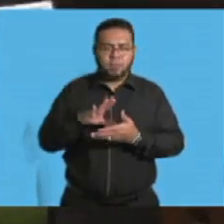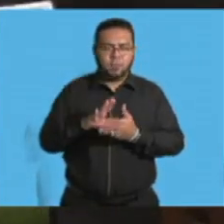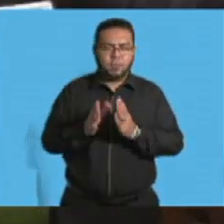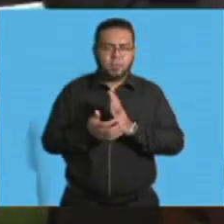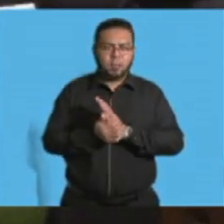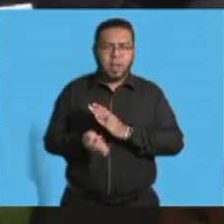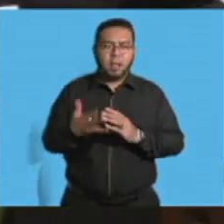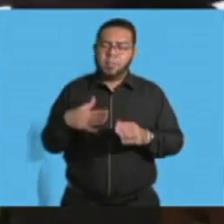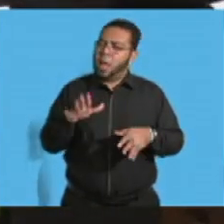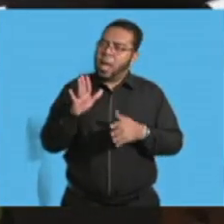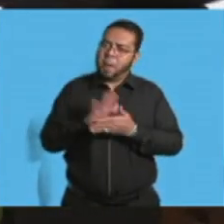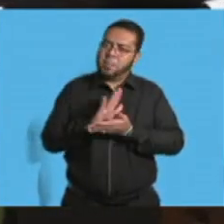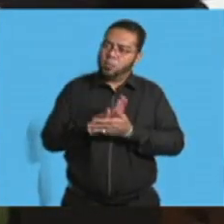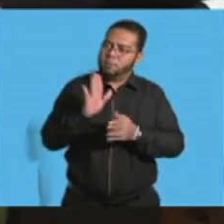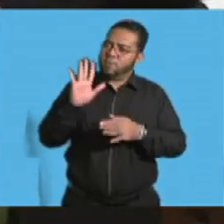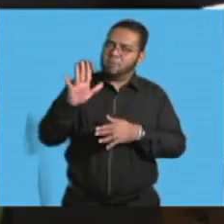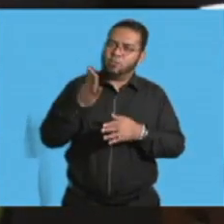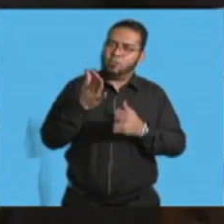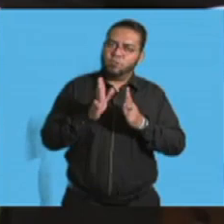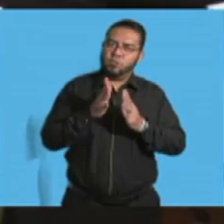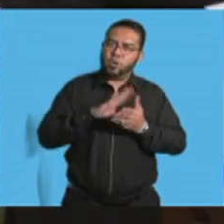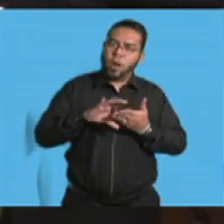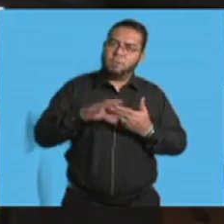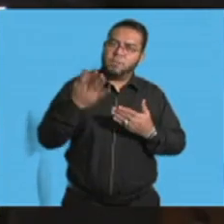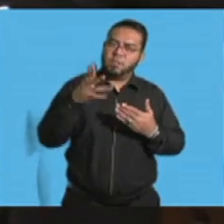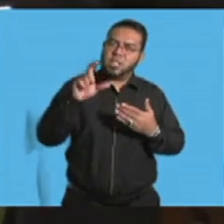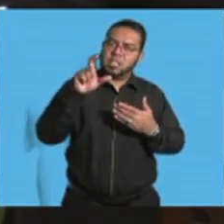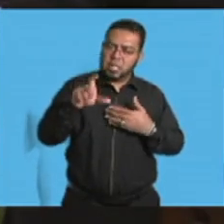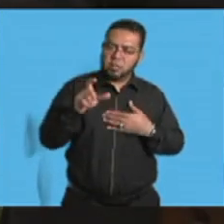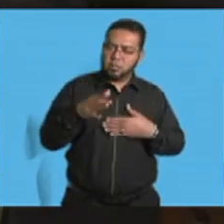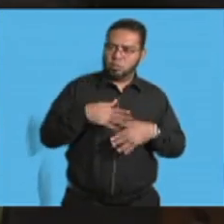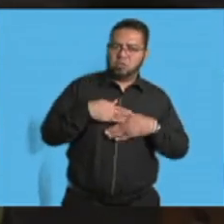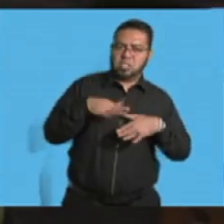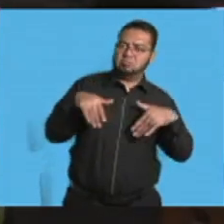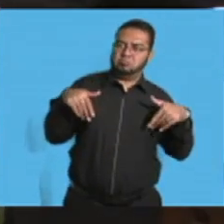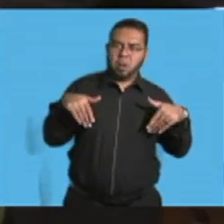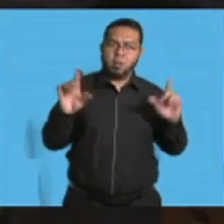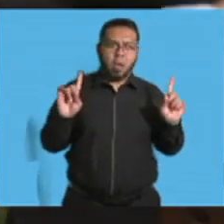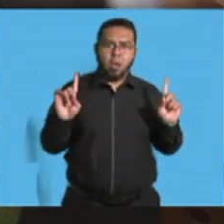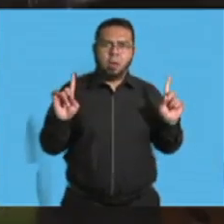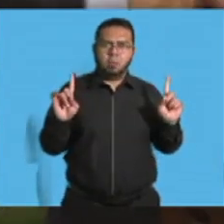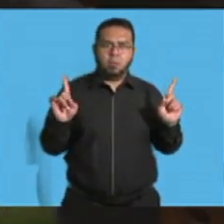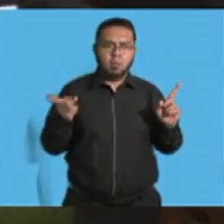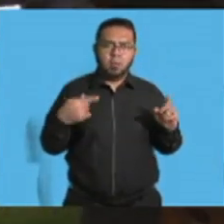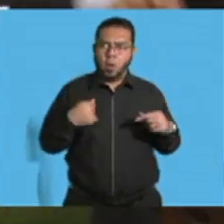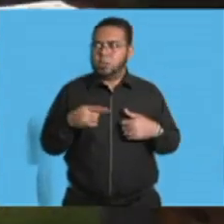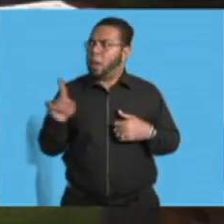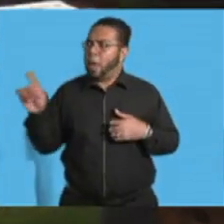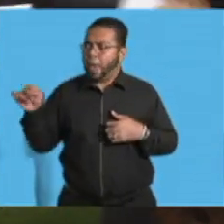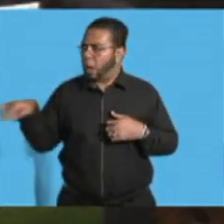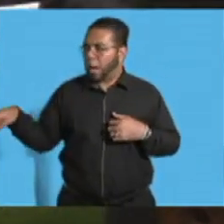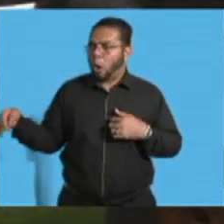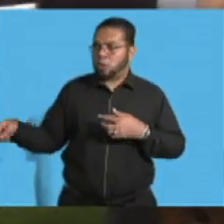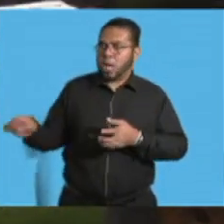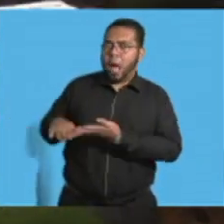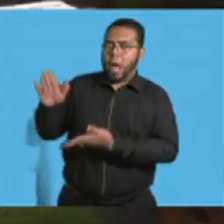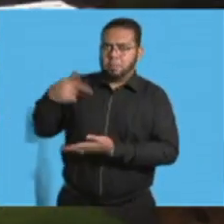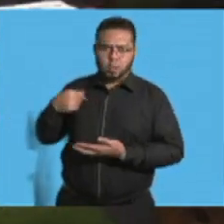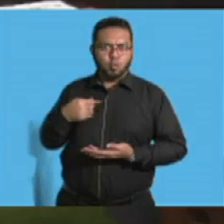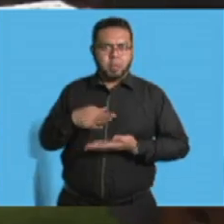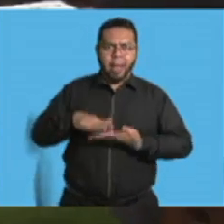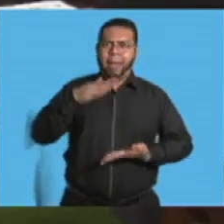happy with mine, $5.50, and I'm skilled actually. Do you think they'll sit back? Of course they won't. They'll want it higher. And guess what will happen?